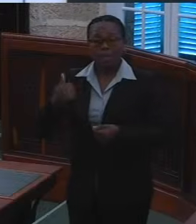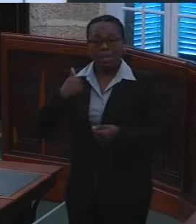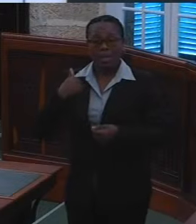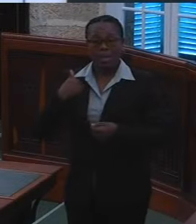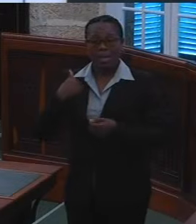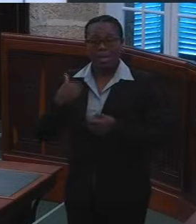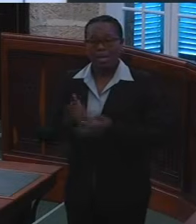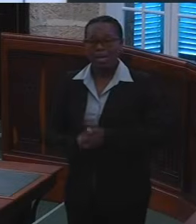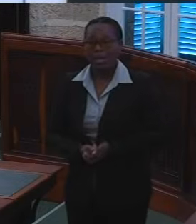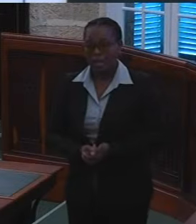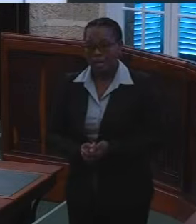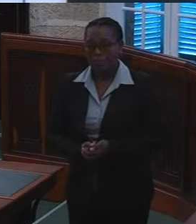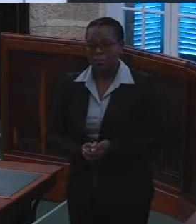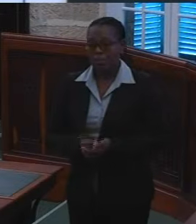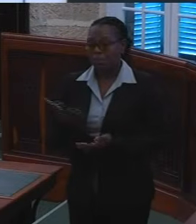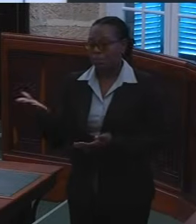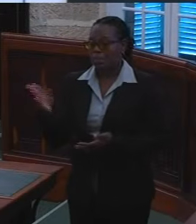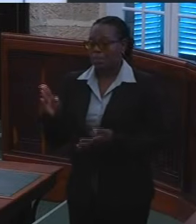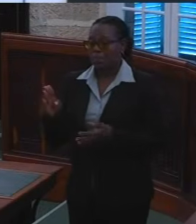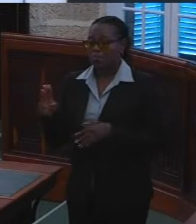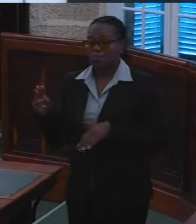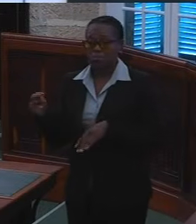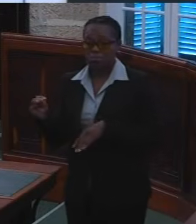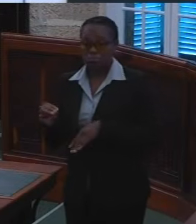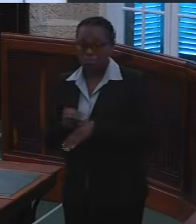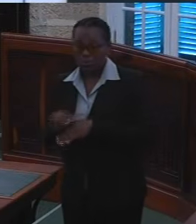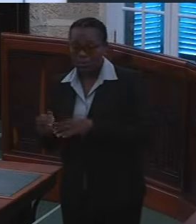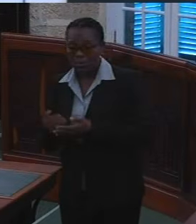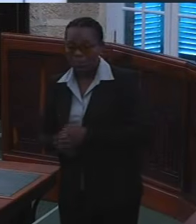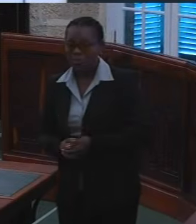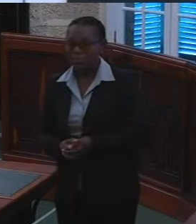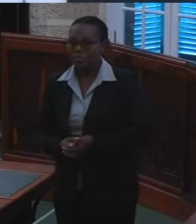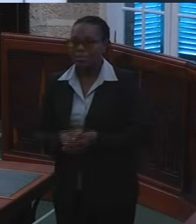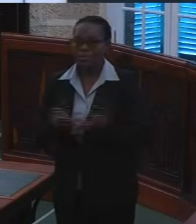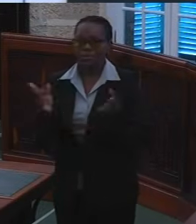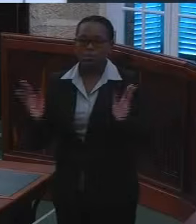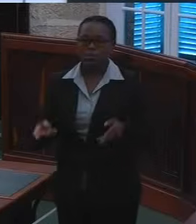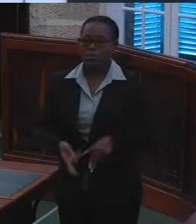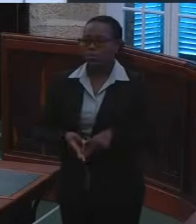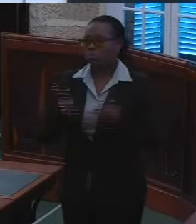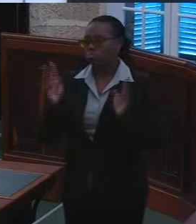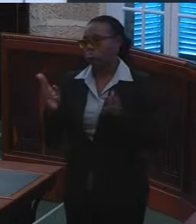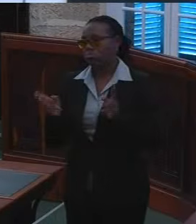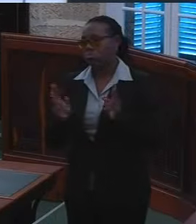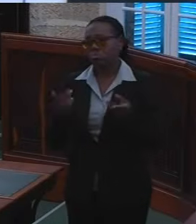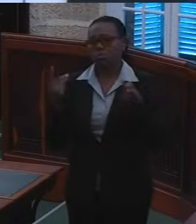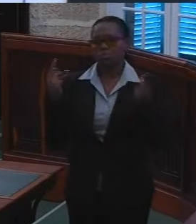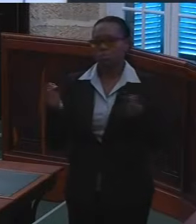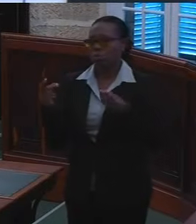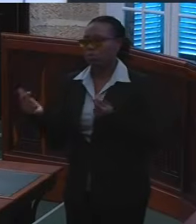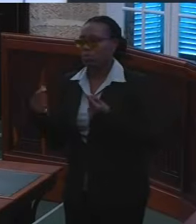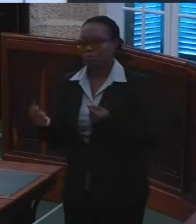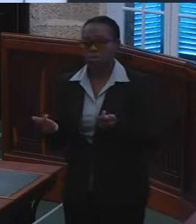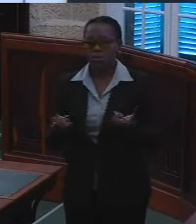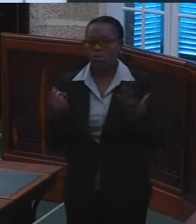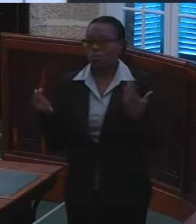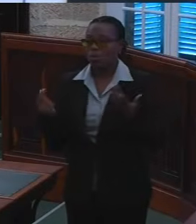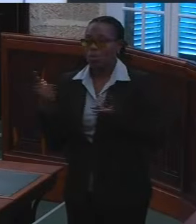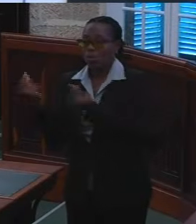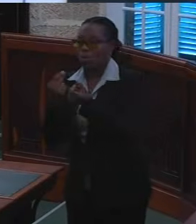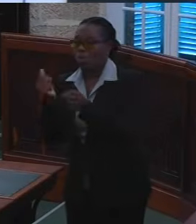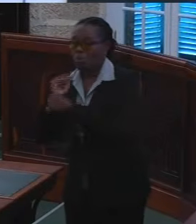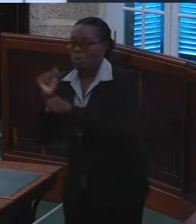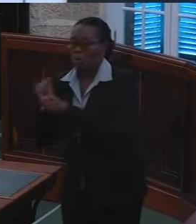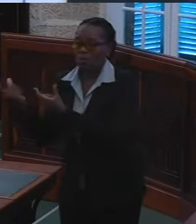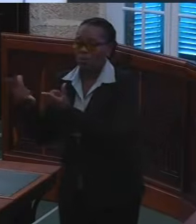DPS in my ministry, sir, who was, chipping to keep up with the pace that we were setting, but was also dealing with an older parent. I